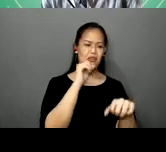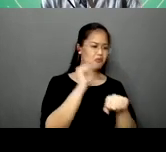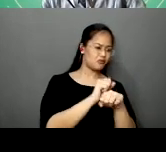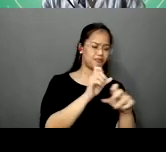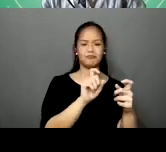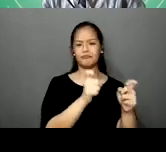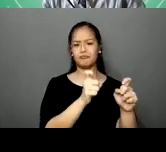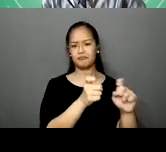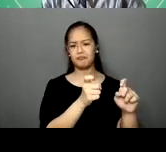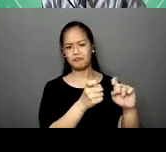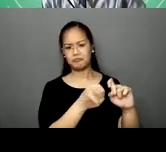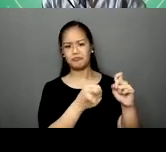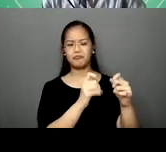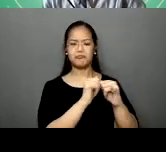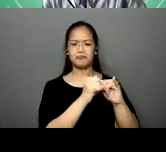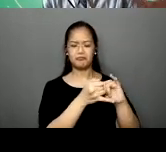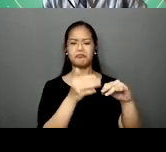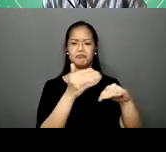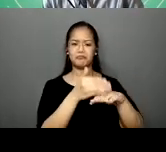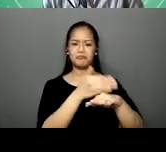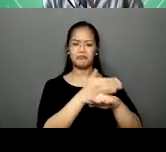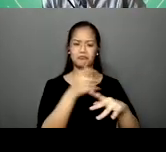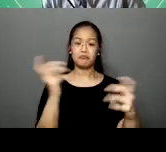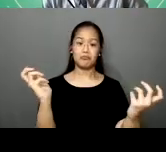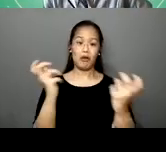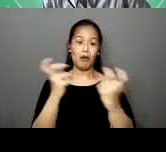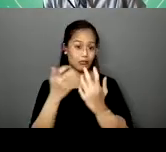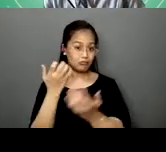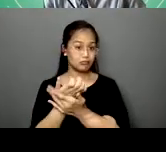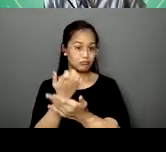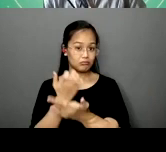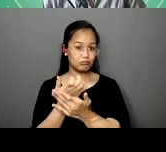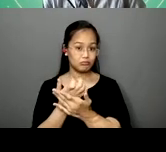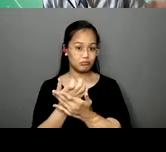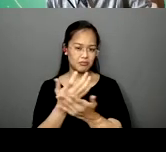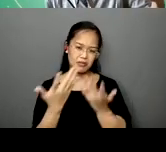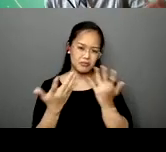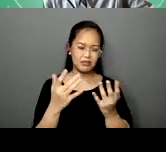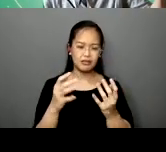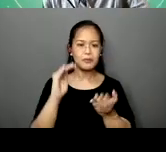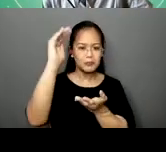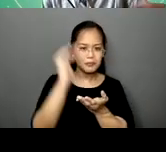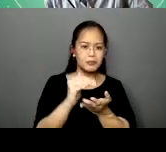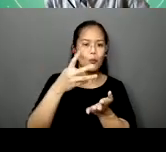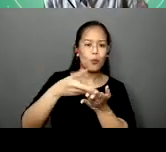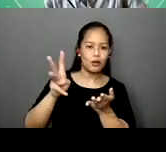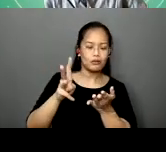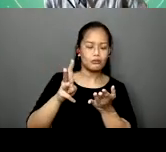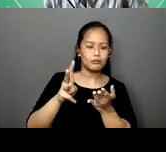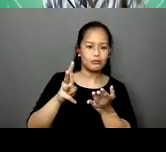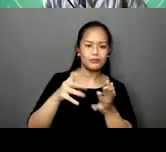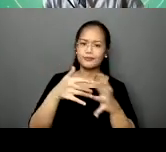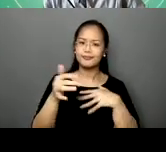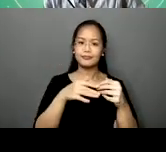things that makes it more economically viable, that produces less waste. Even the process of making